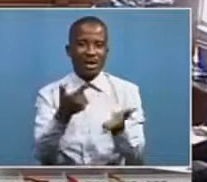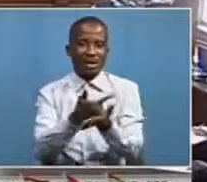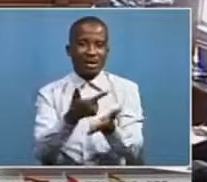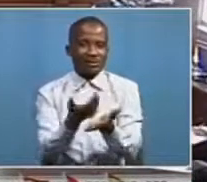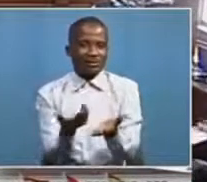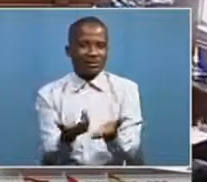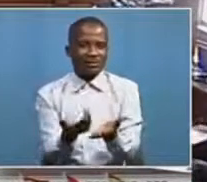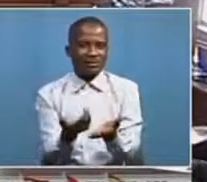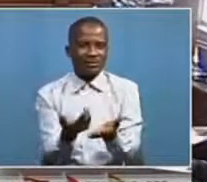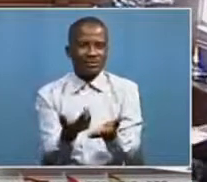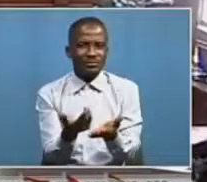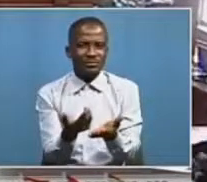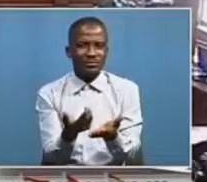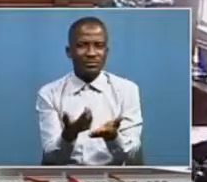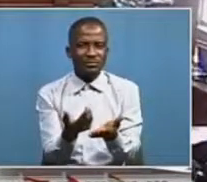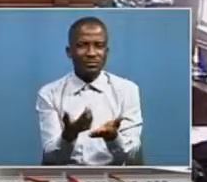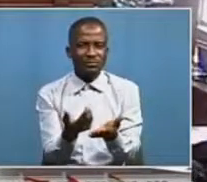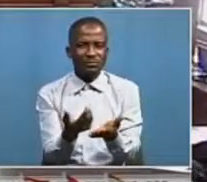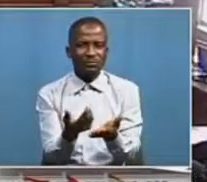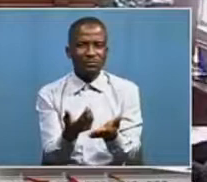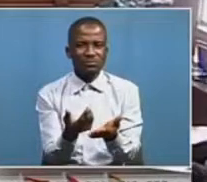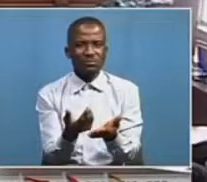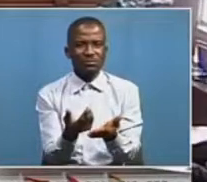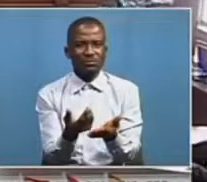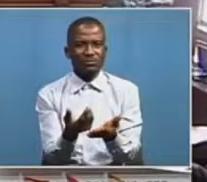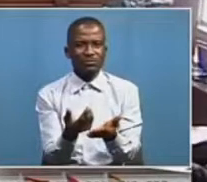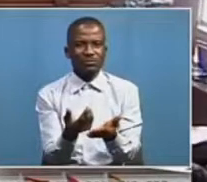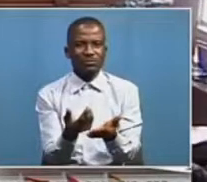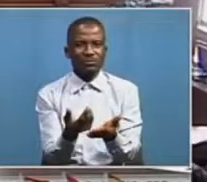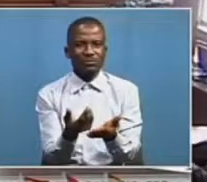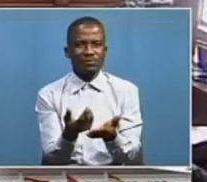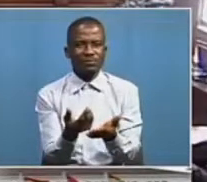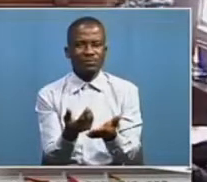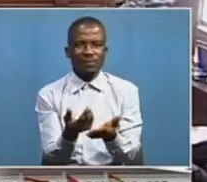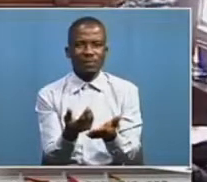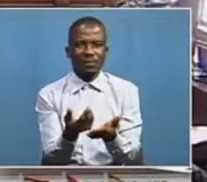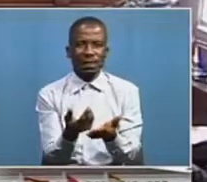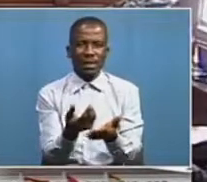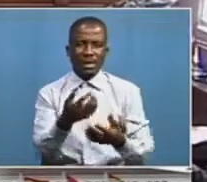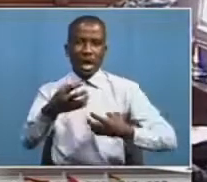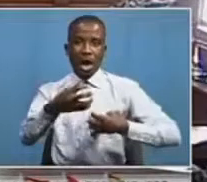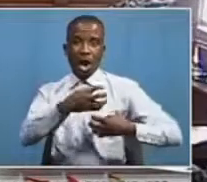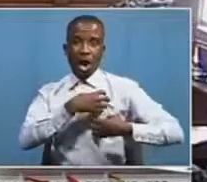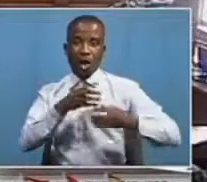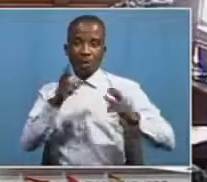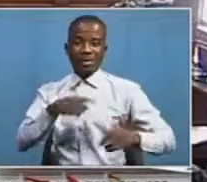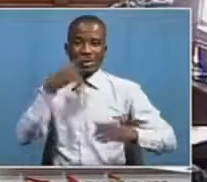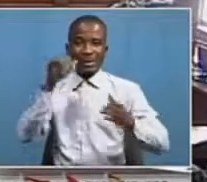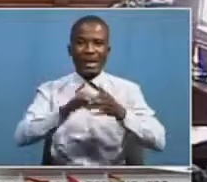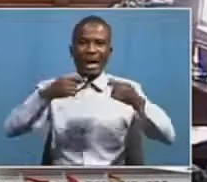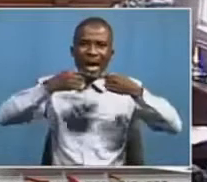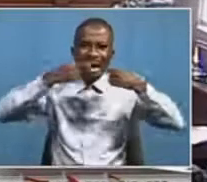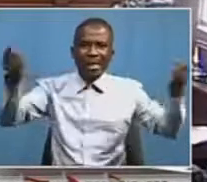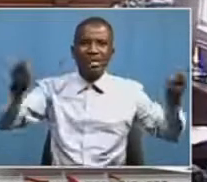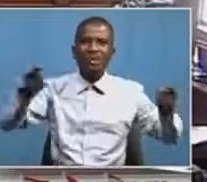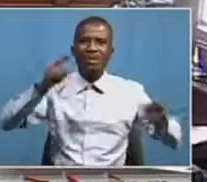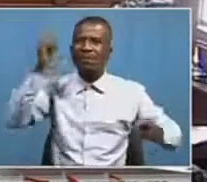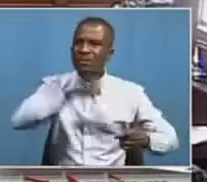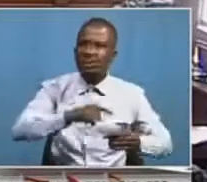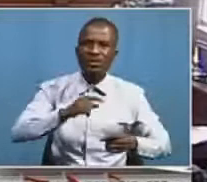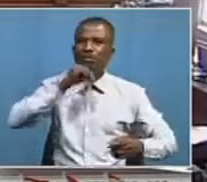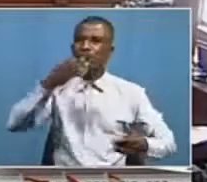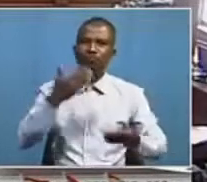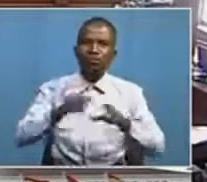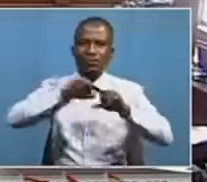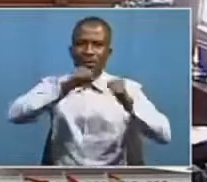3 of the 1992 Constitution. The petitioner averred that the declaration was therefore unconstitutional, null